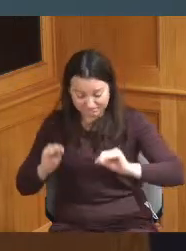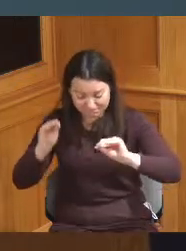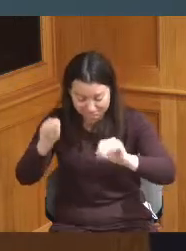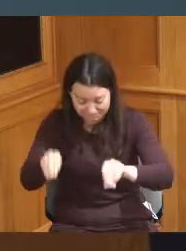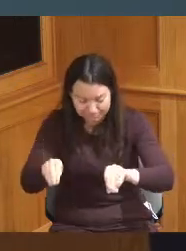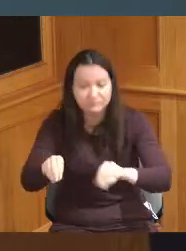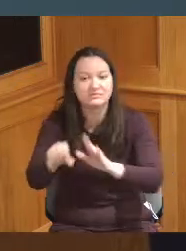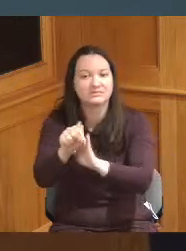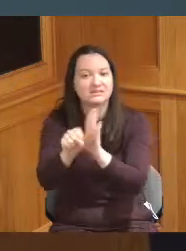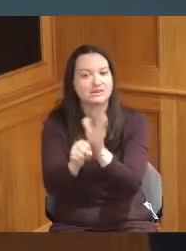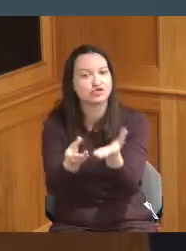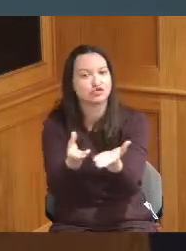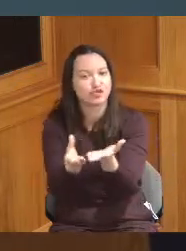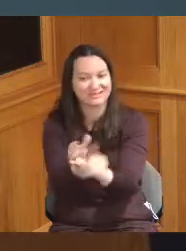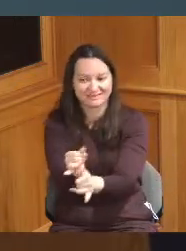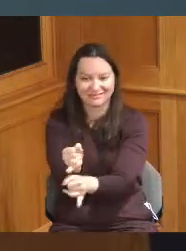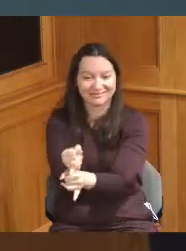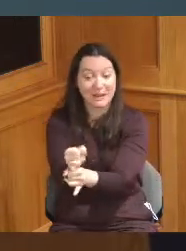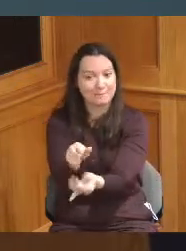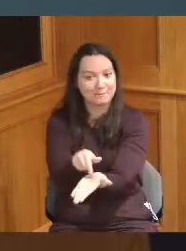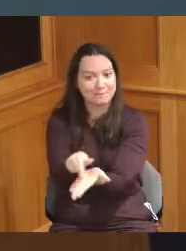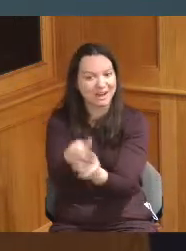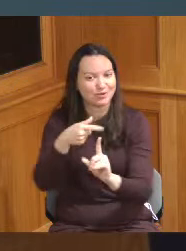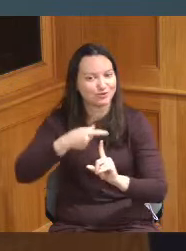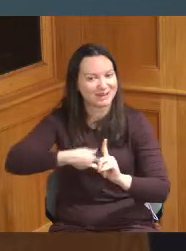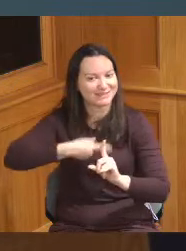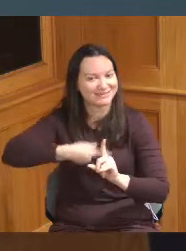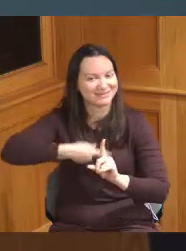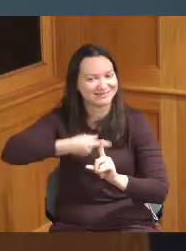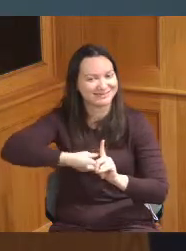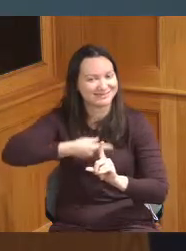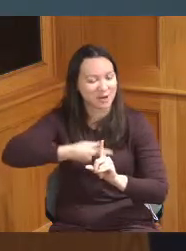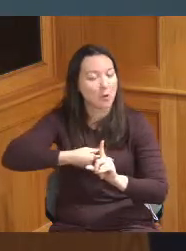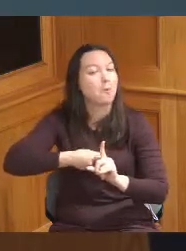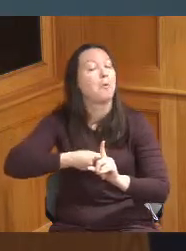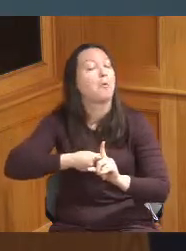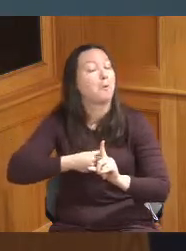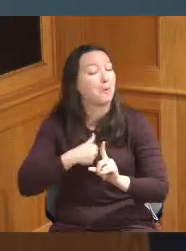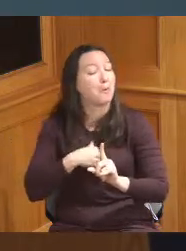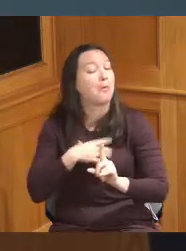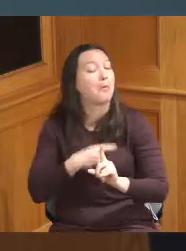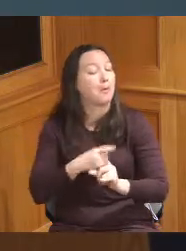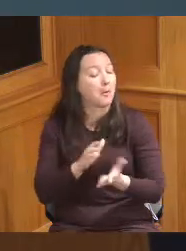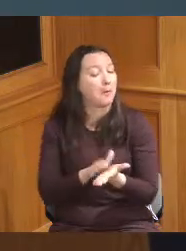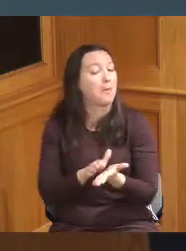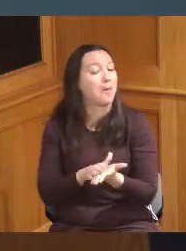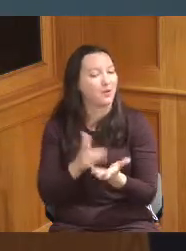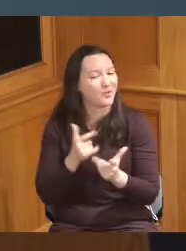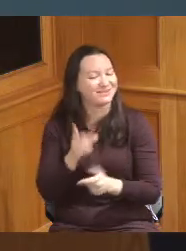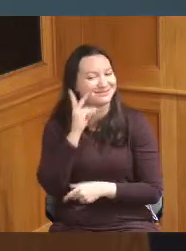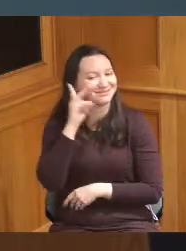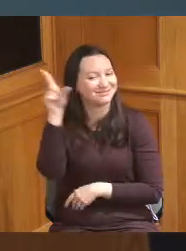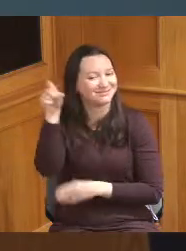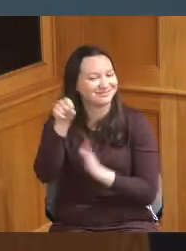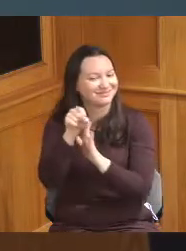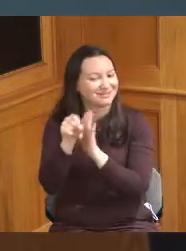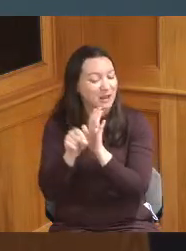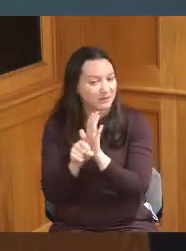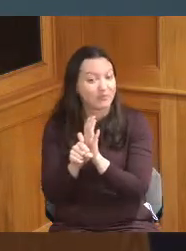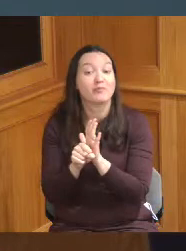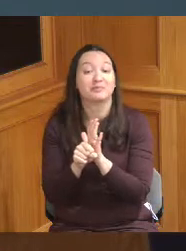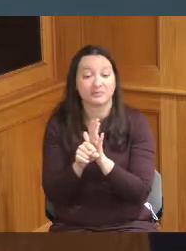and do state services and pay rent. And those are the kind of things I want to see from the state myself